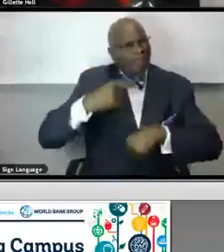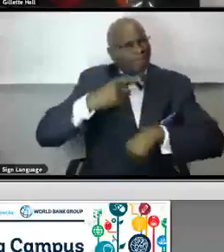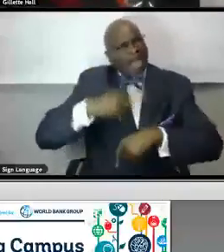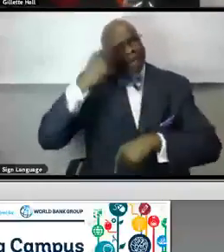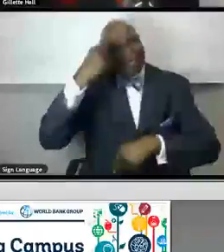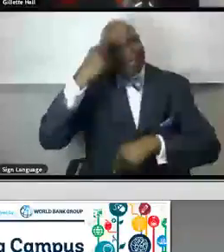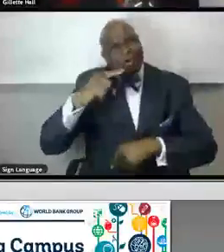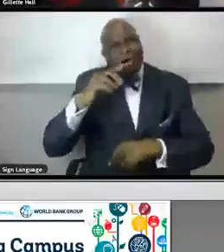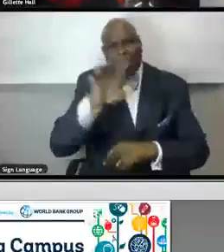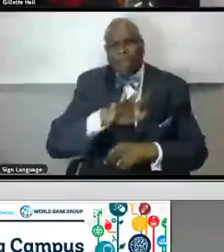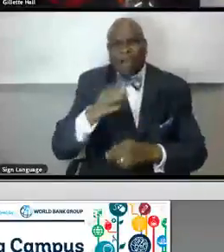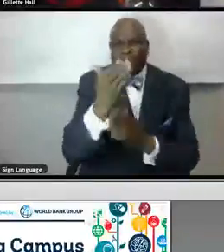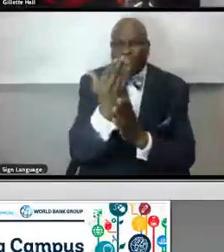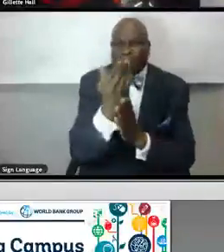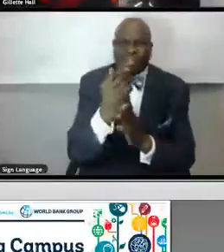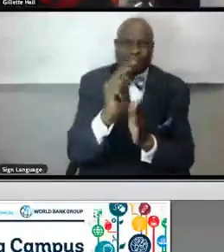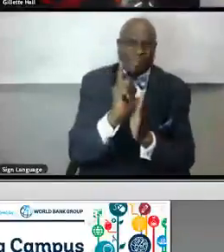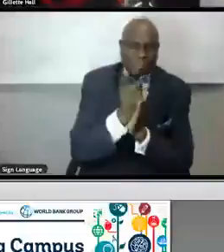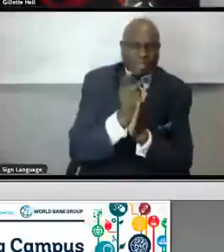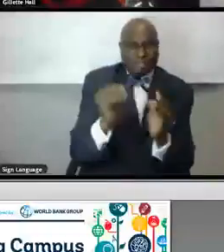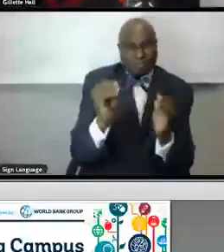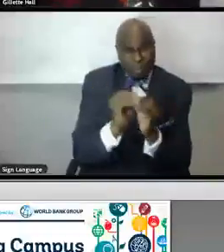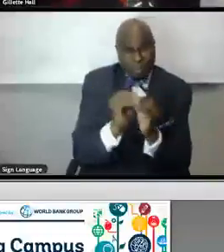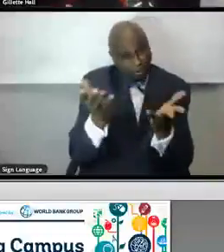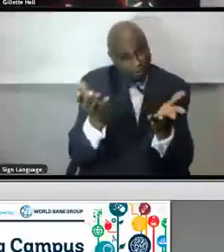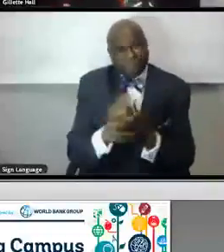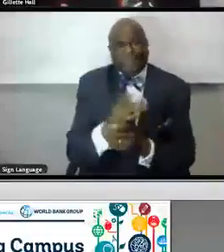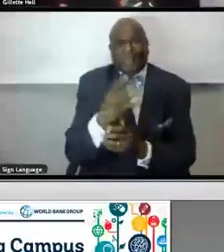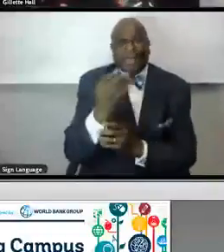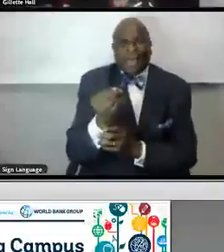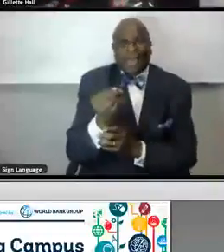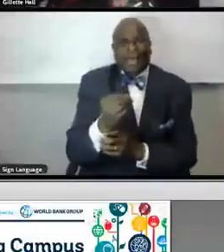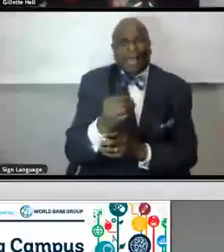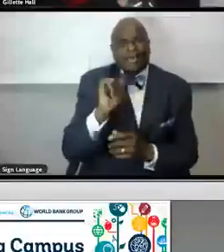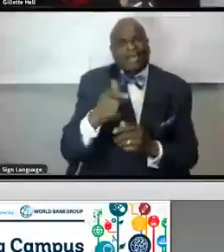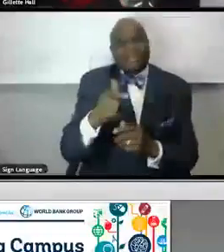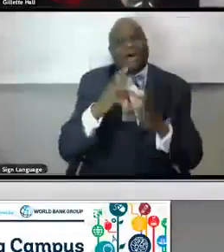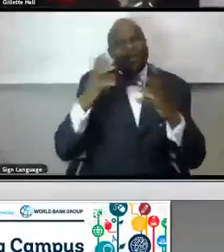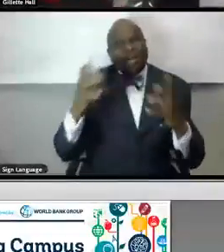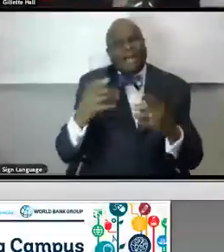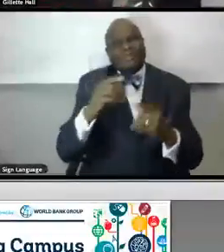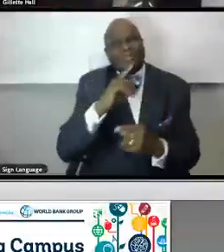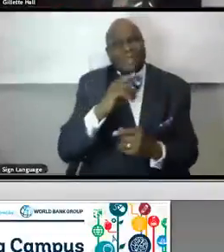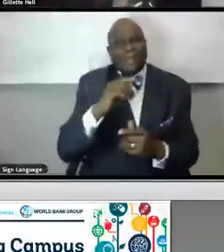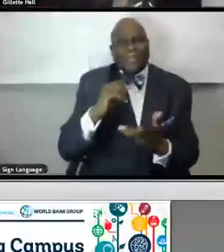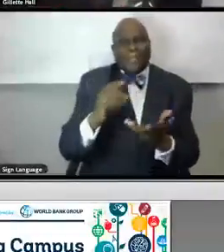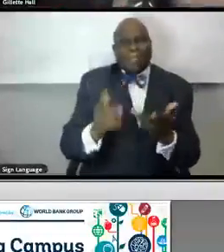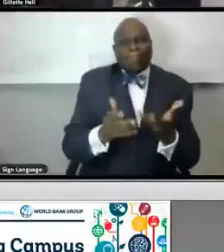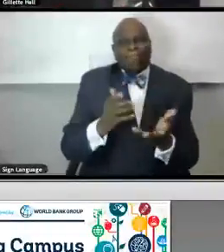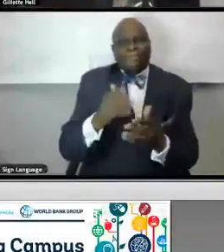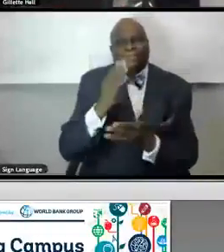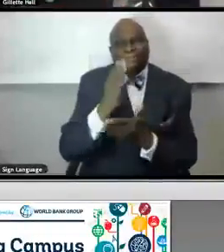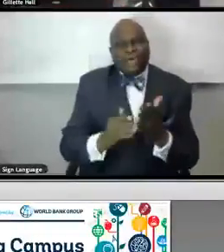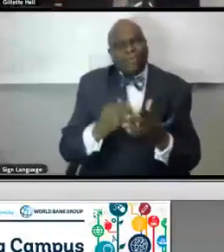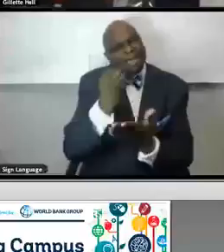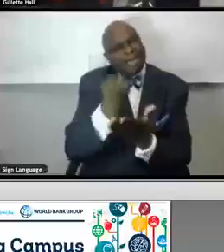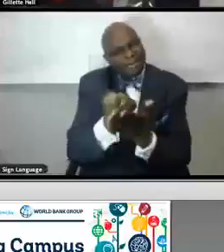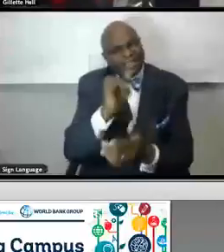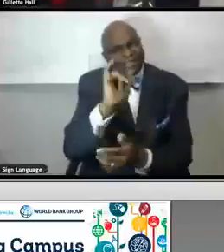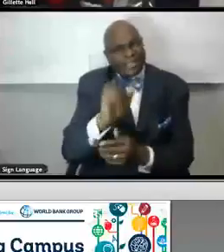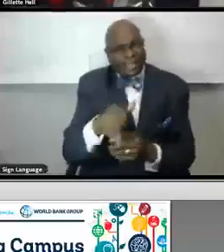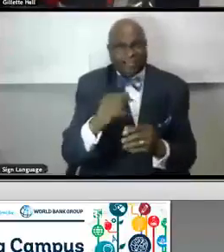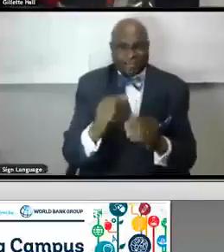for about 15 minutes more. And there's a lot, actually, there's some evidence that